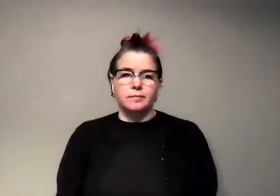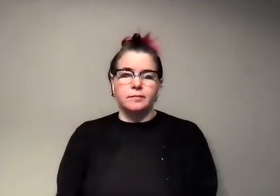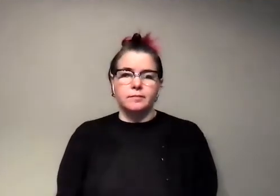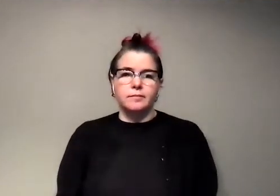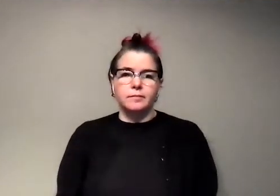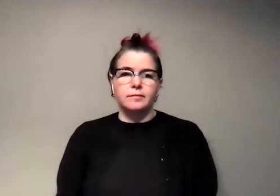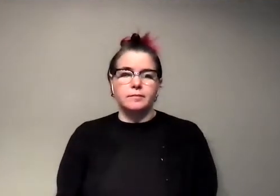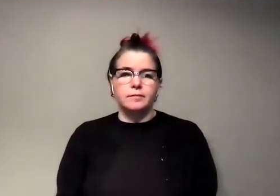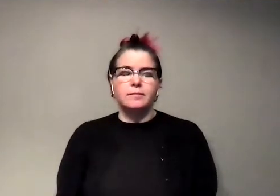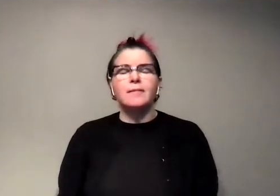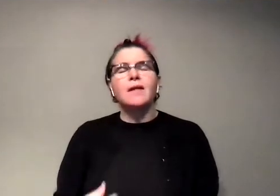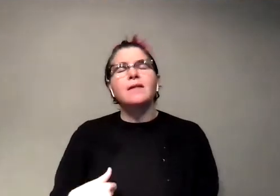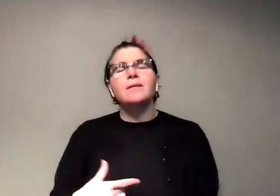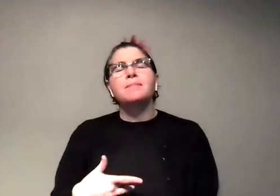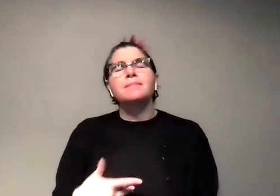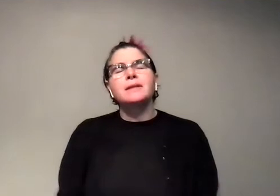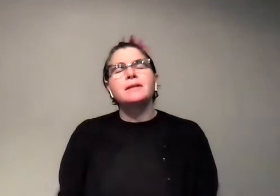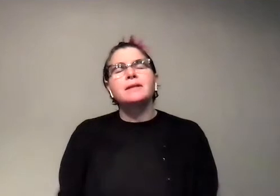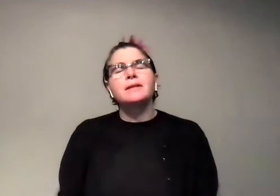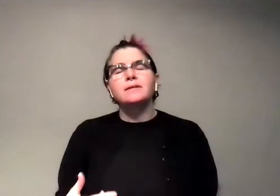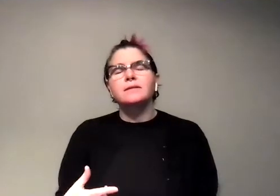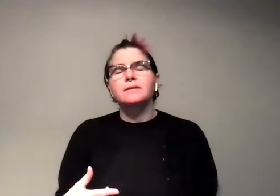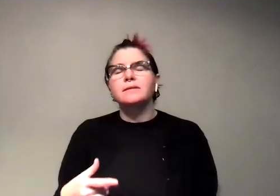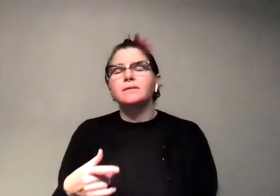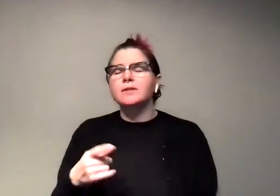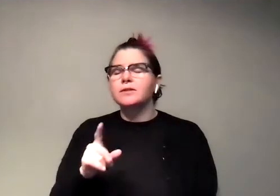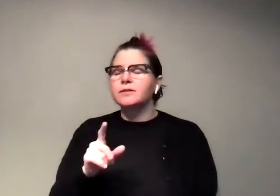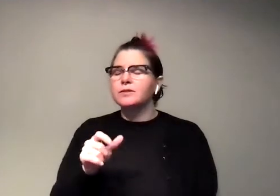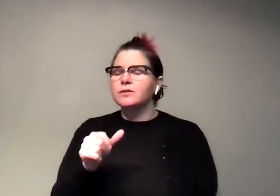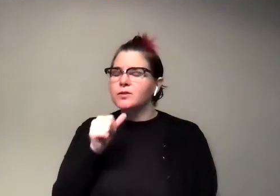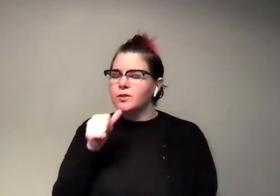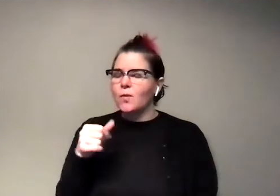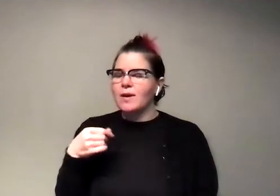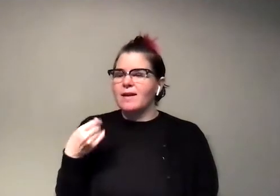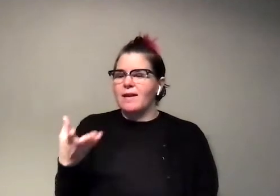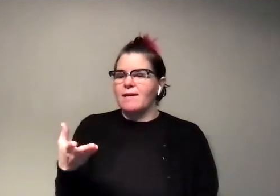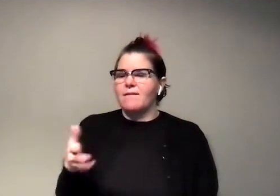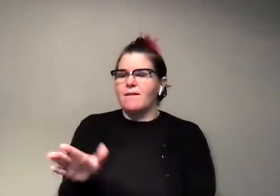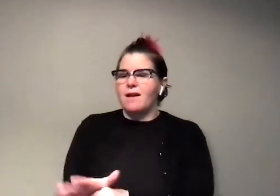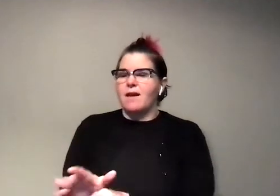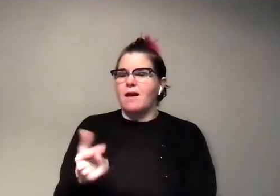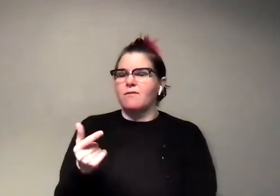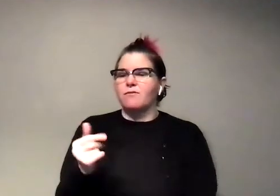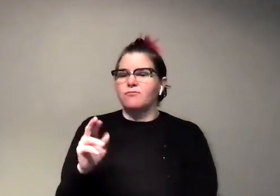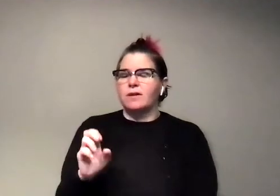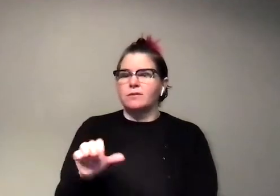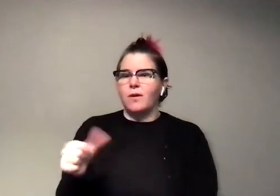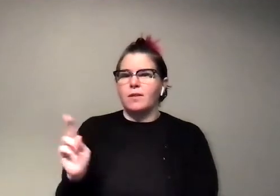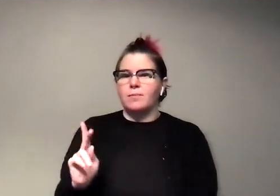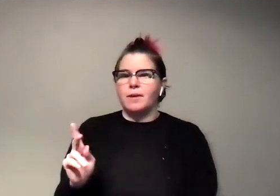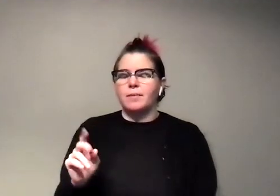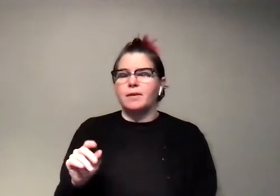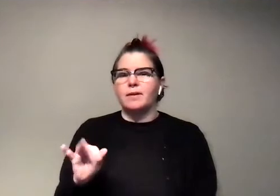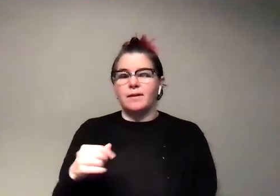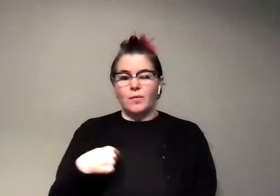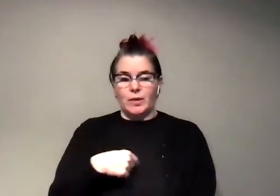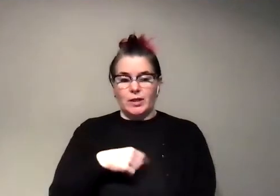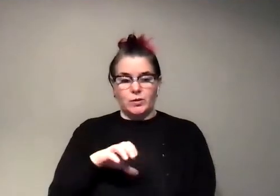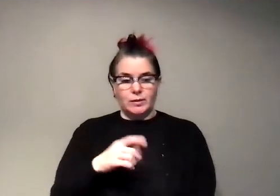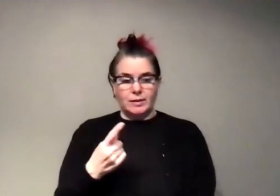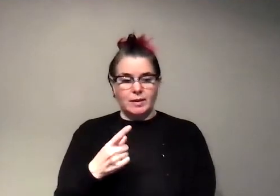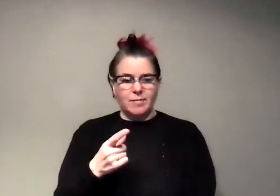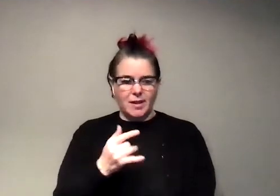think a lot of times we don't give enough grace to other people. Like if we do something that doesn't end up